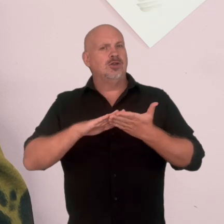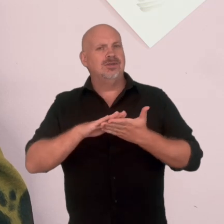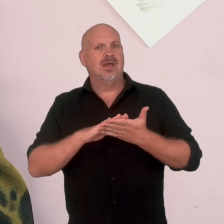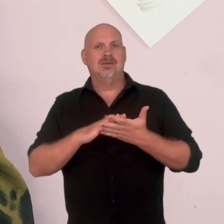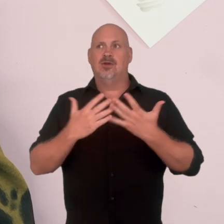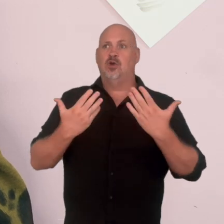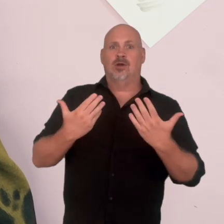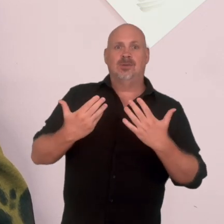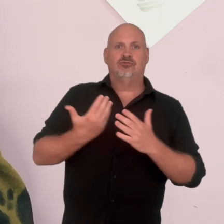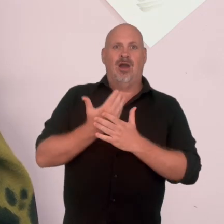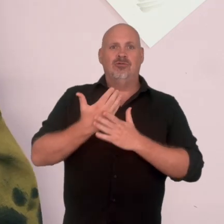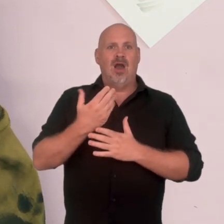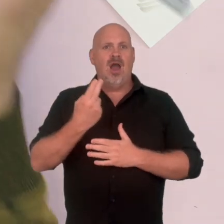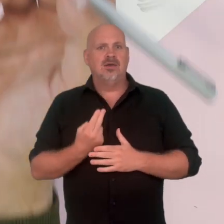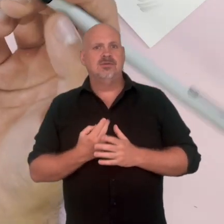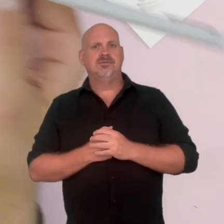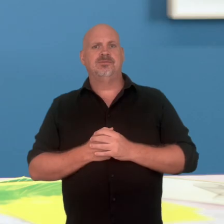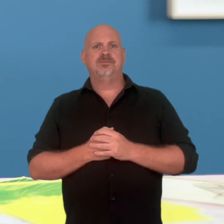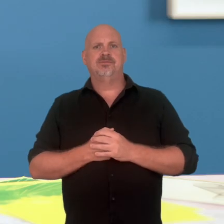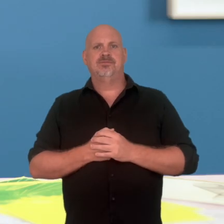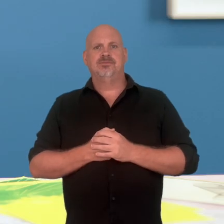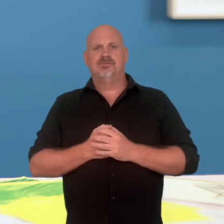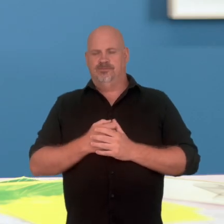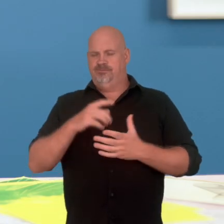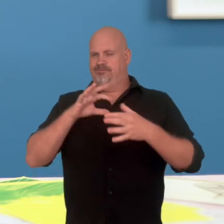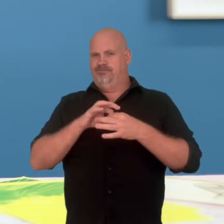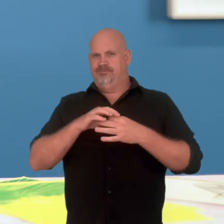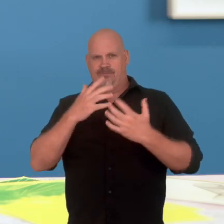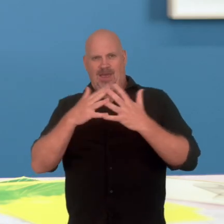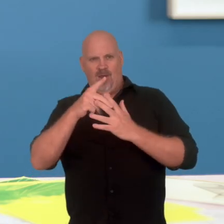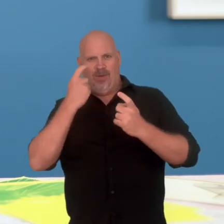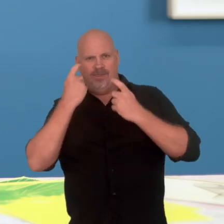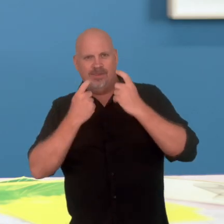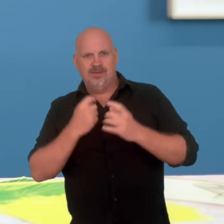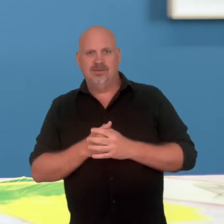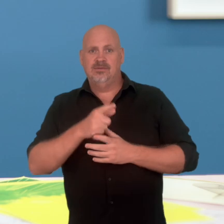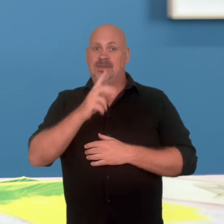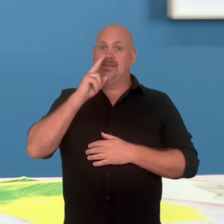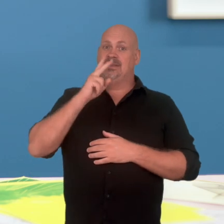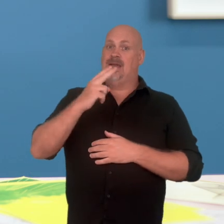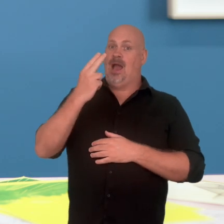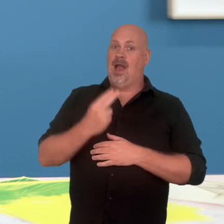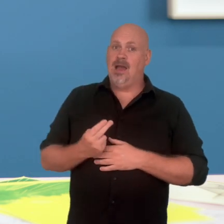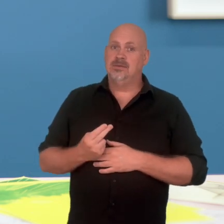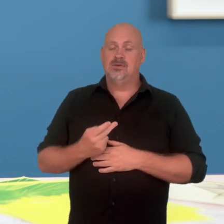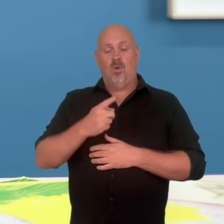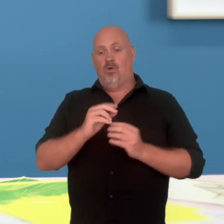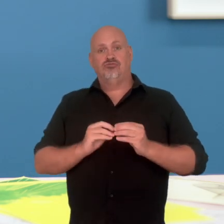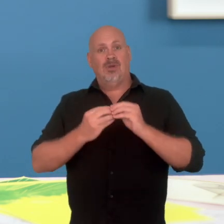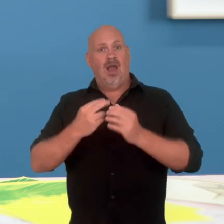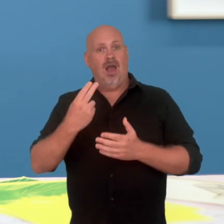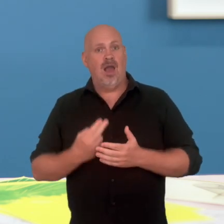much fits into this way of thinking. So if you see an artwork or make an artwork in this way, this